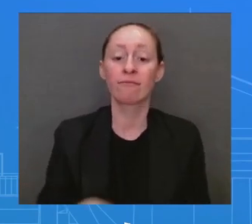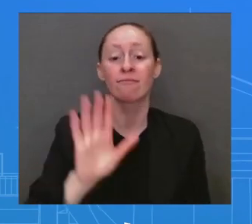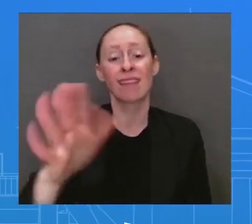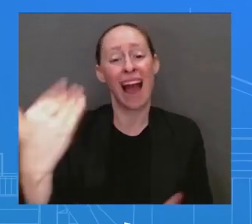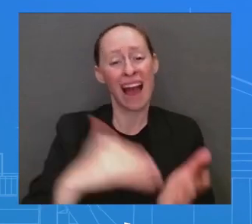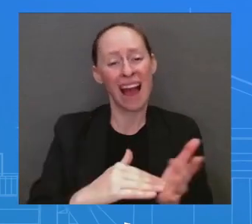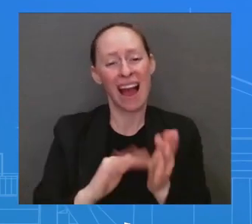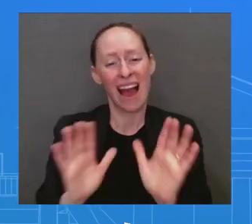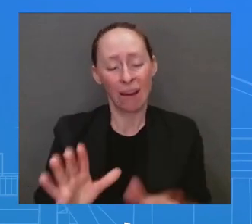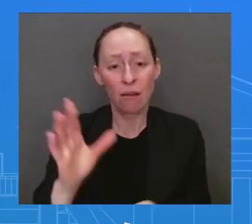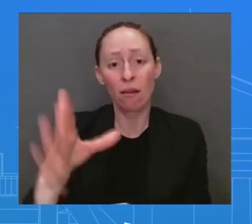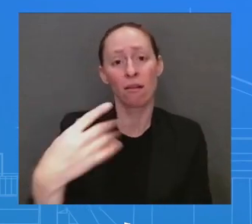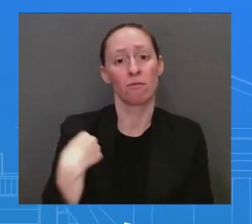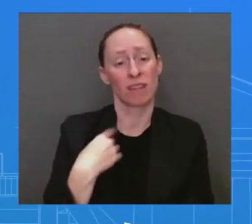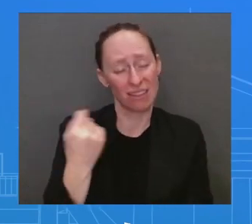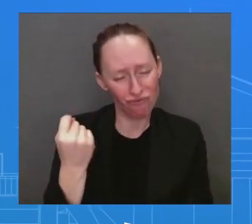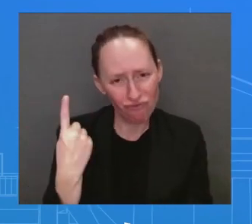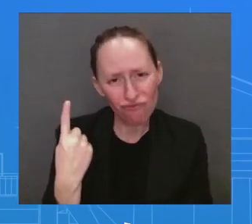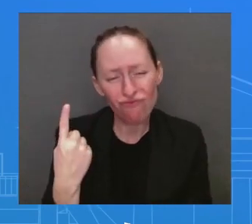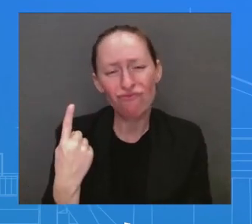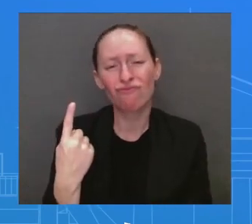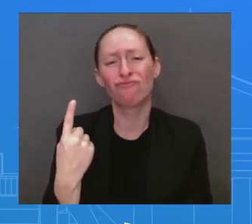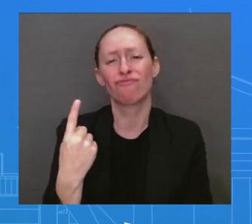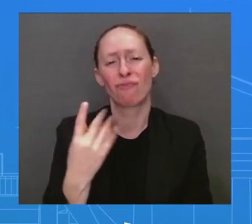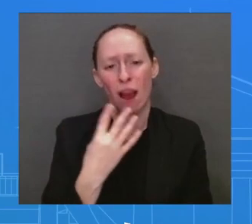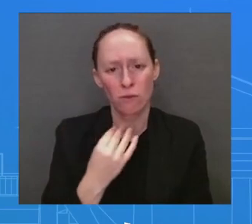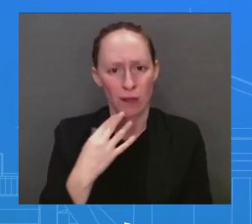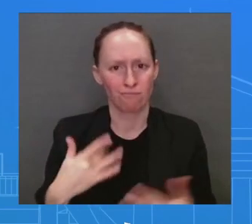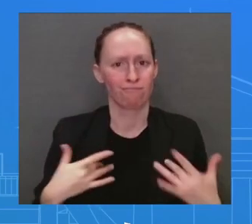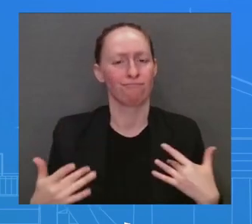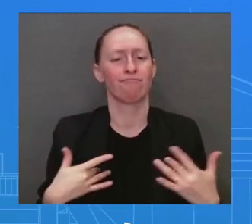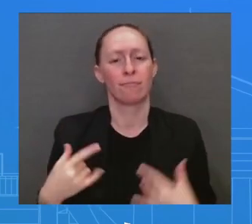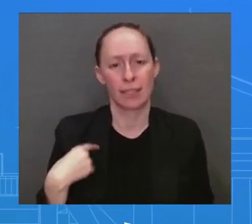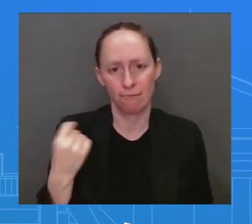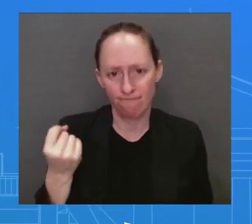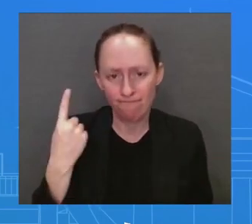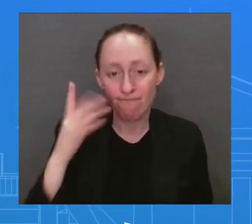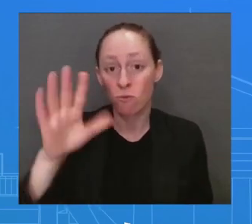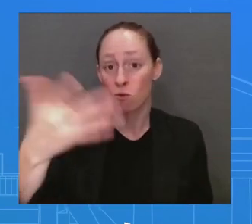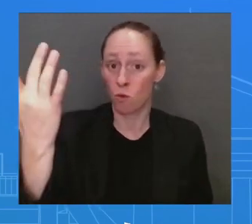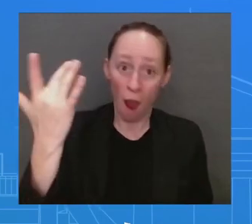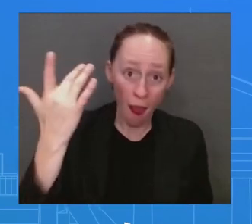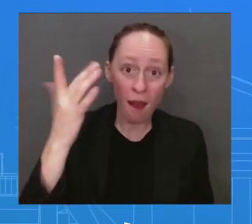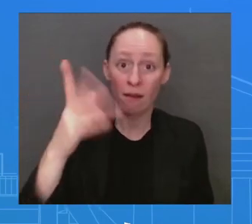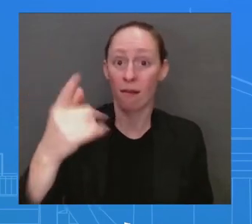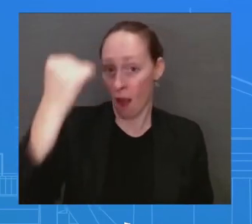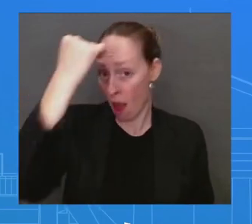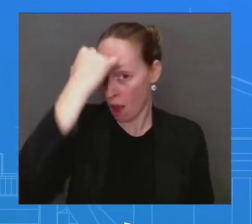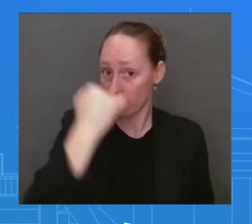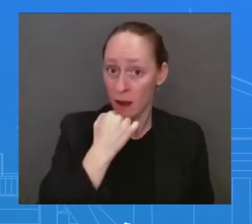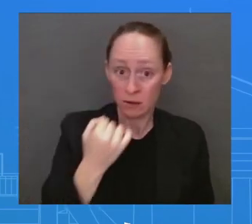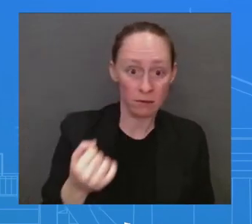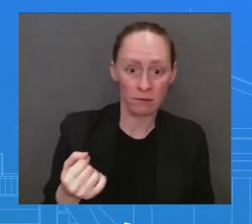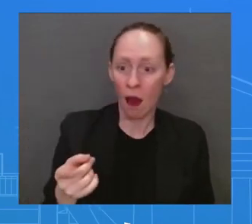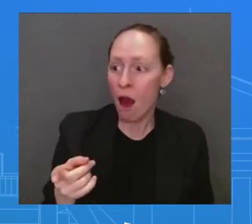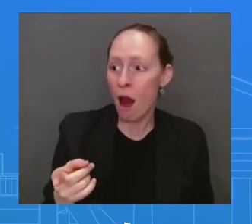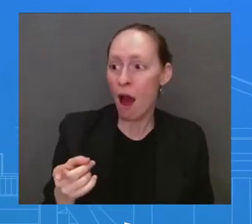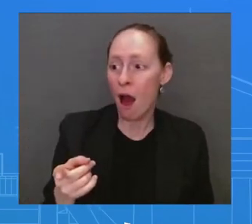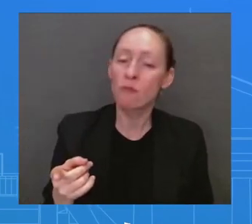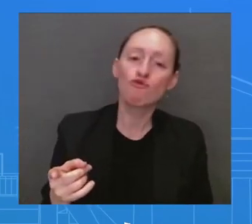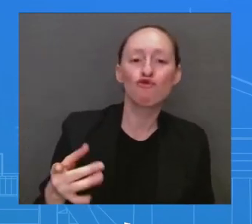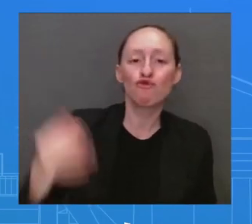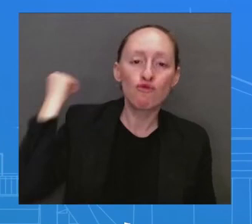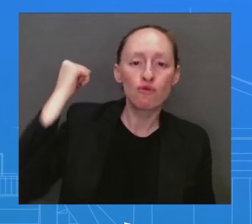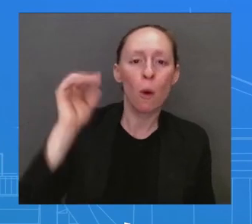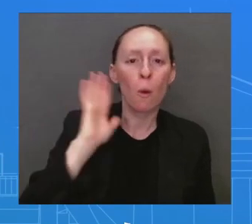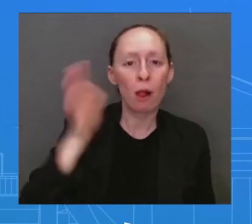about the possibility for Hamas to abscond with fuel and use it for their own purposes and not